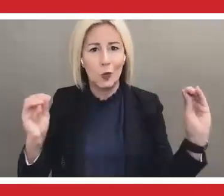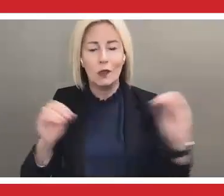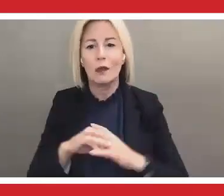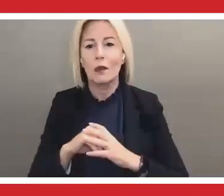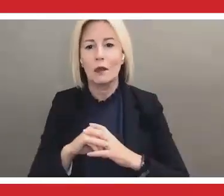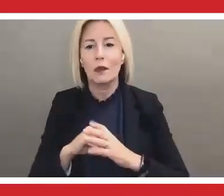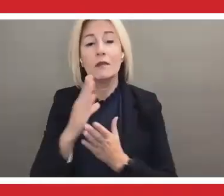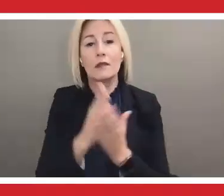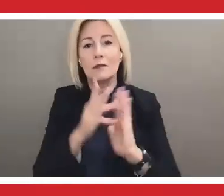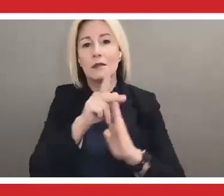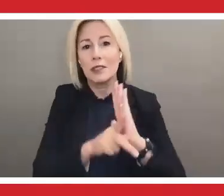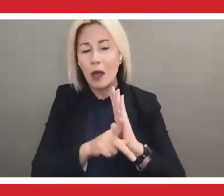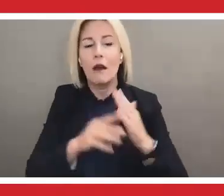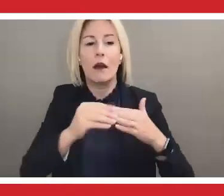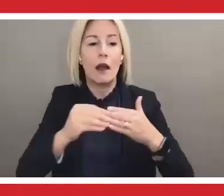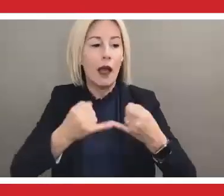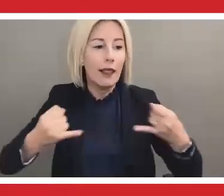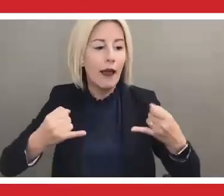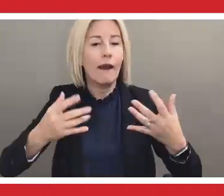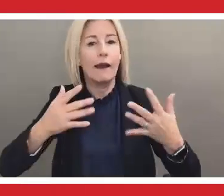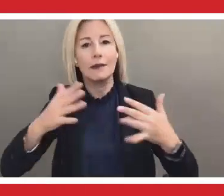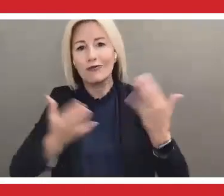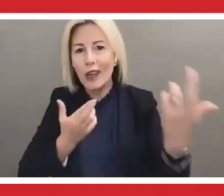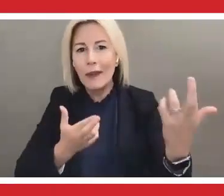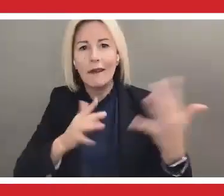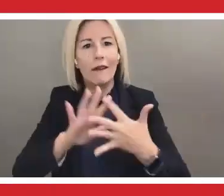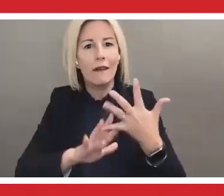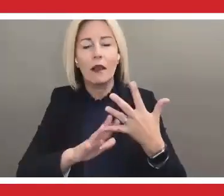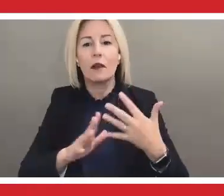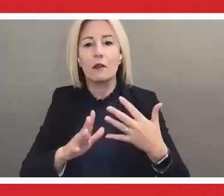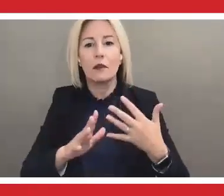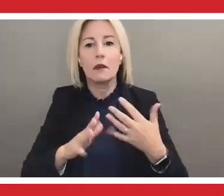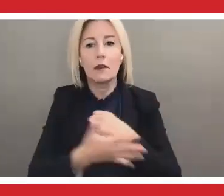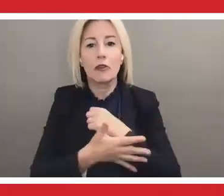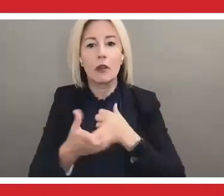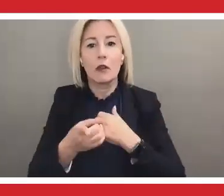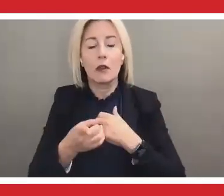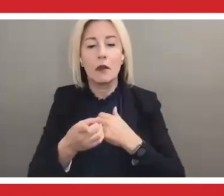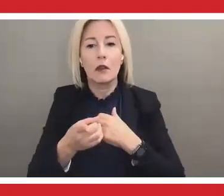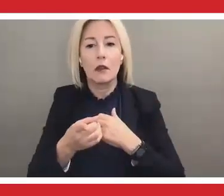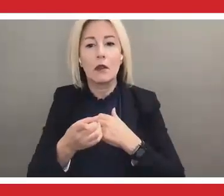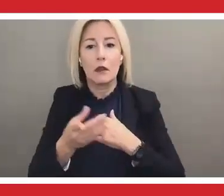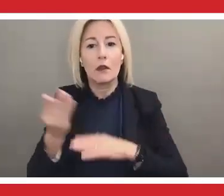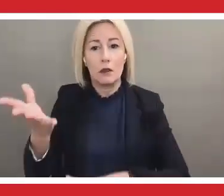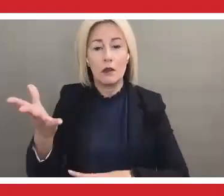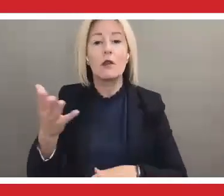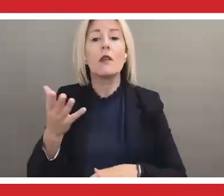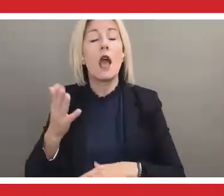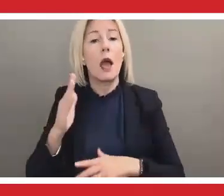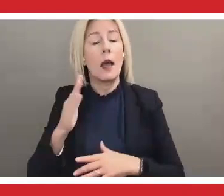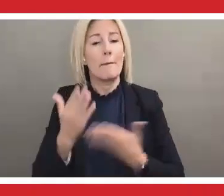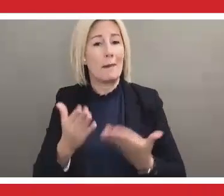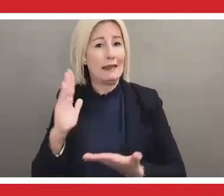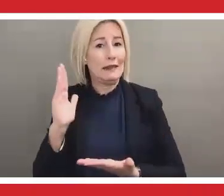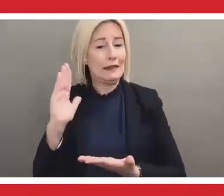policies, guidelines, orientations, recommendations that a country develop at the national level, it may seem strange, but sometimes it